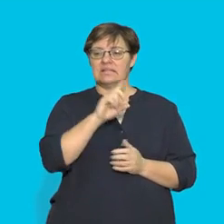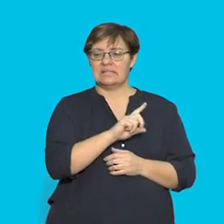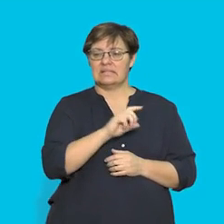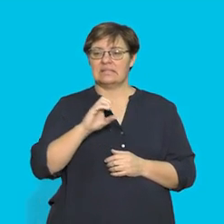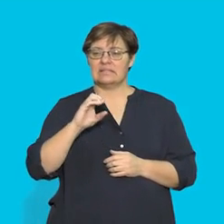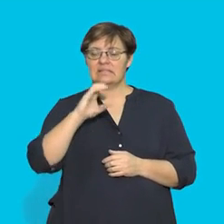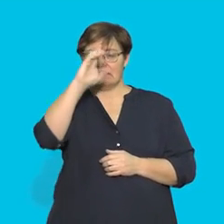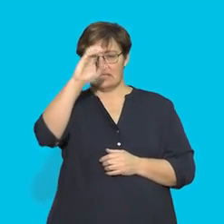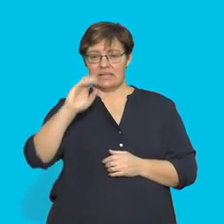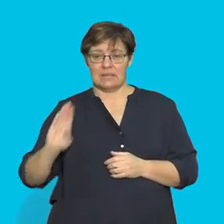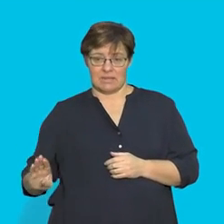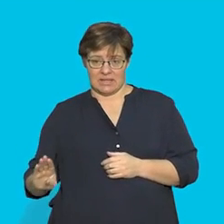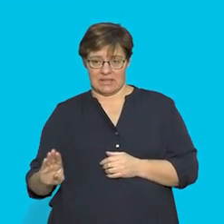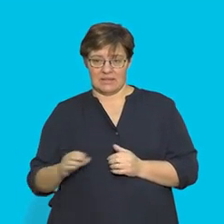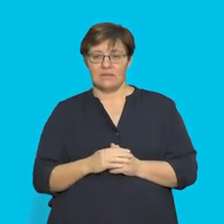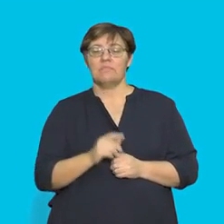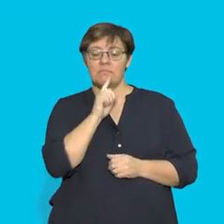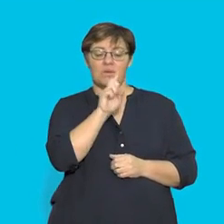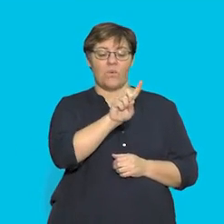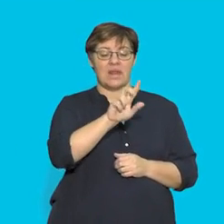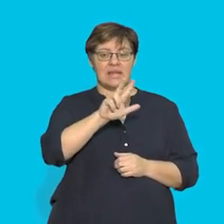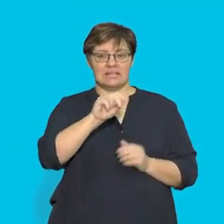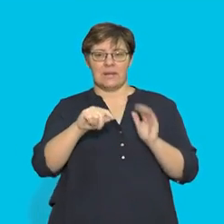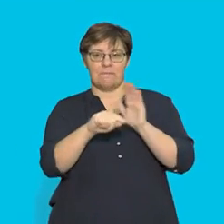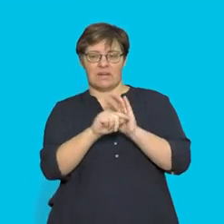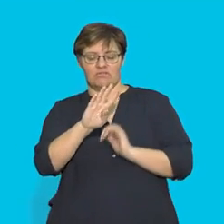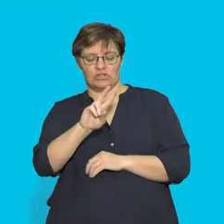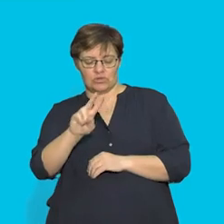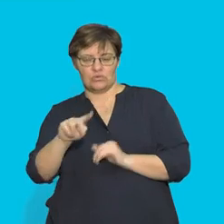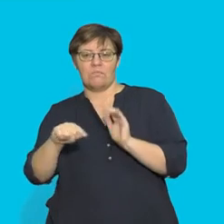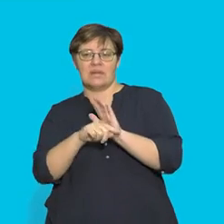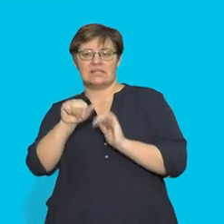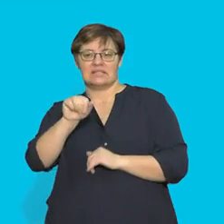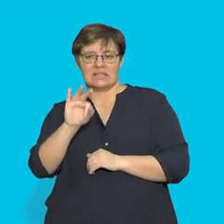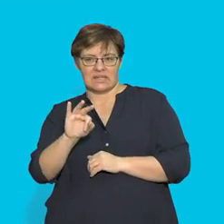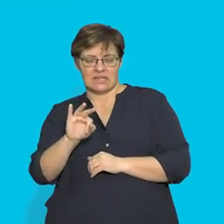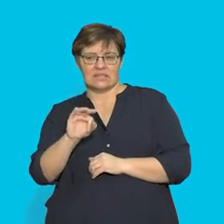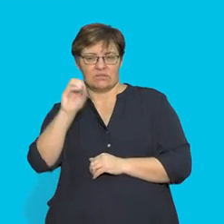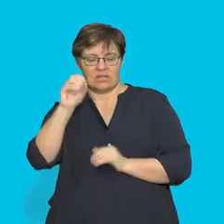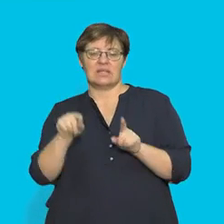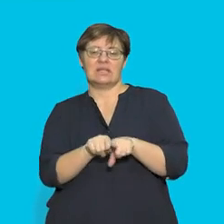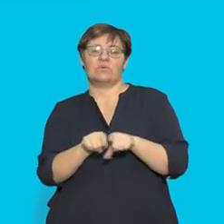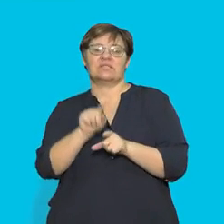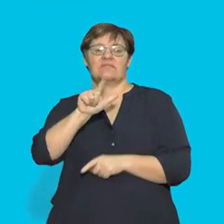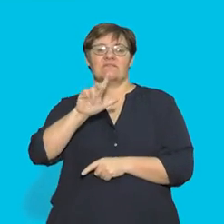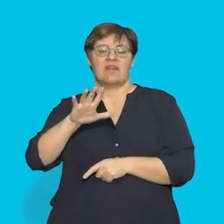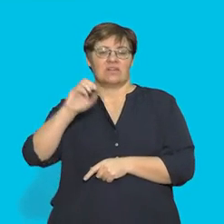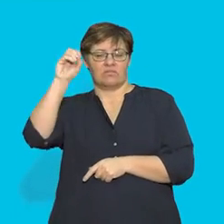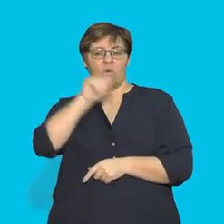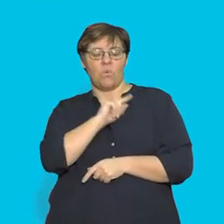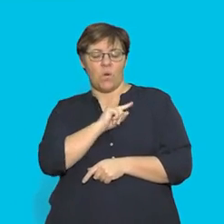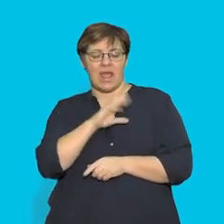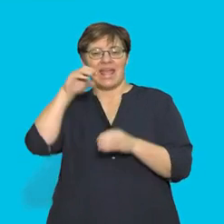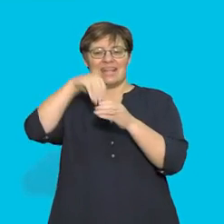DCB. So remember, it's going to be 180 minus 42 minus 63 degrees. So it's just going to be 75 degrees.